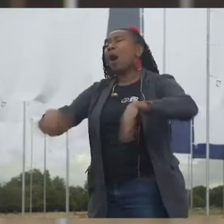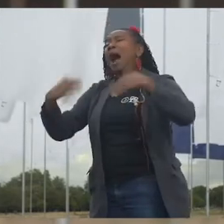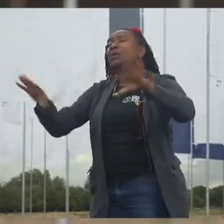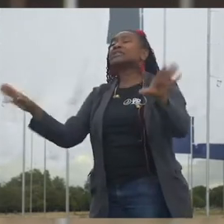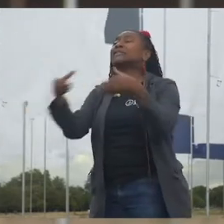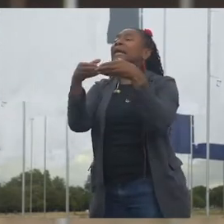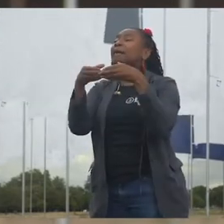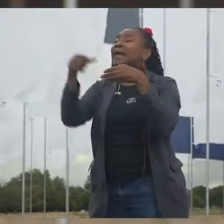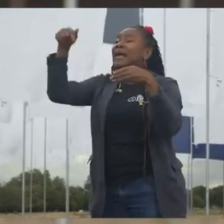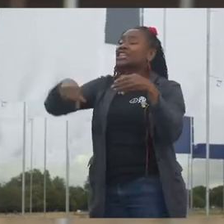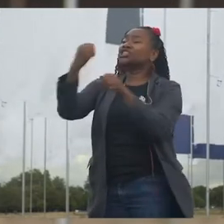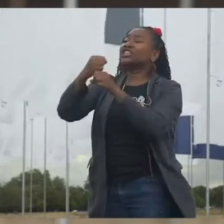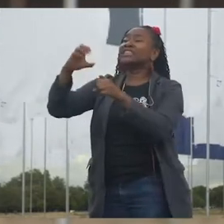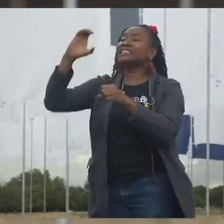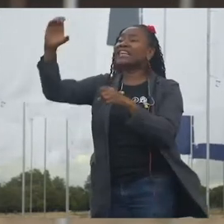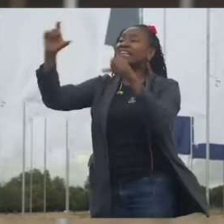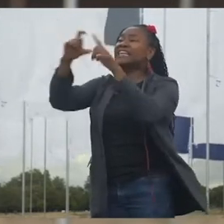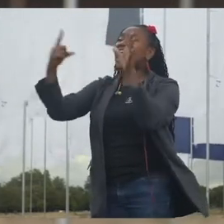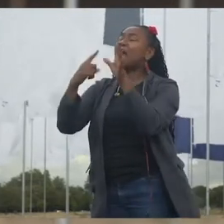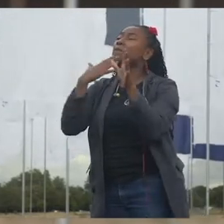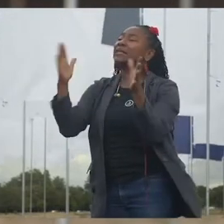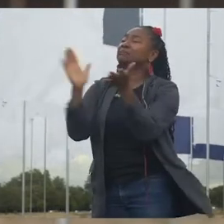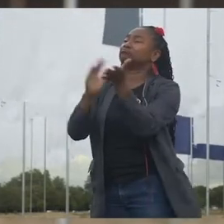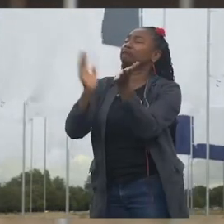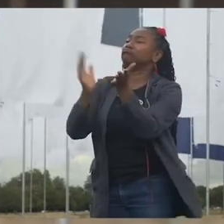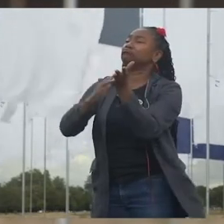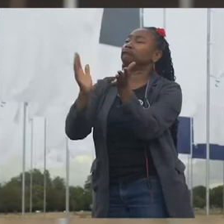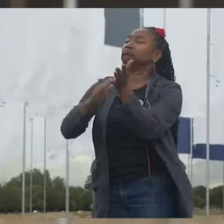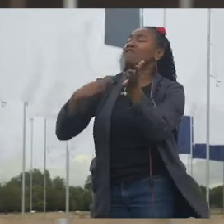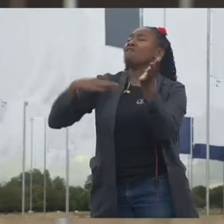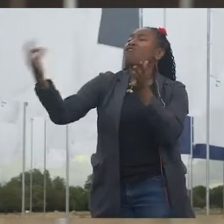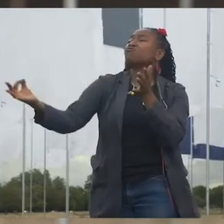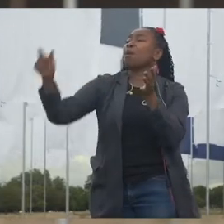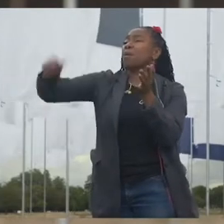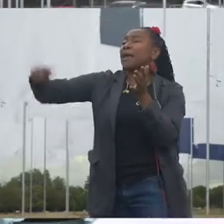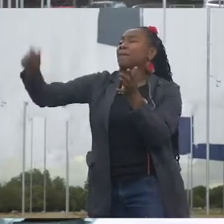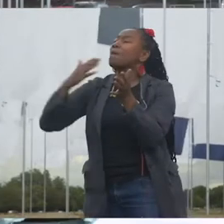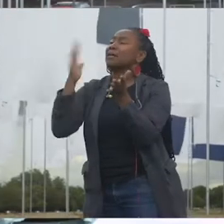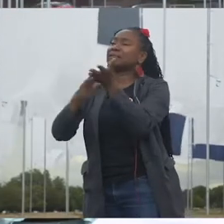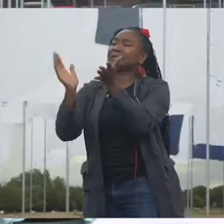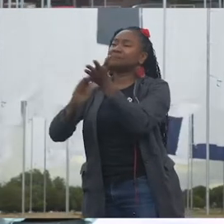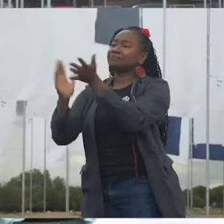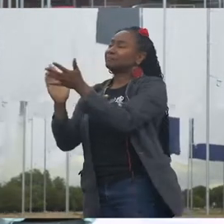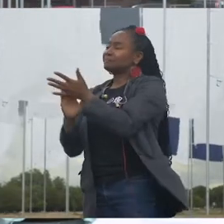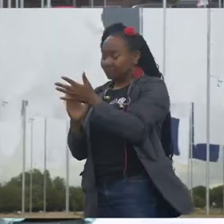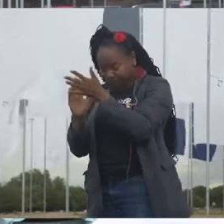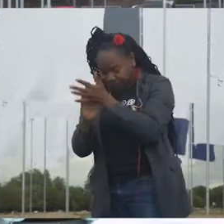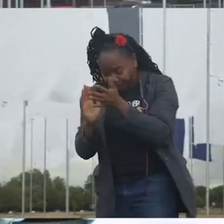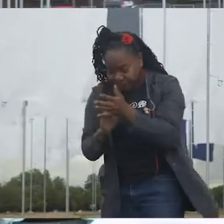team here at GCDA for everything they've done for our most vulnerable residents during this time.